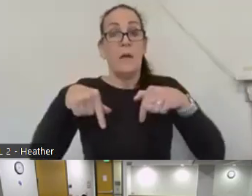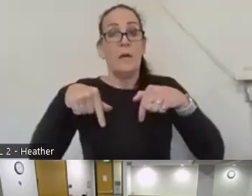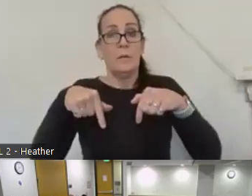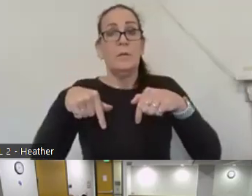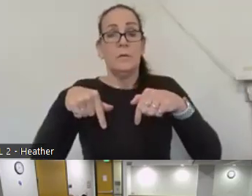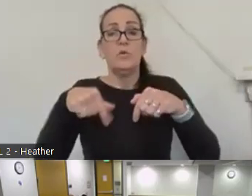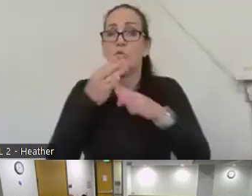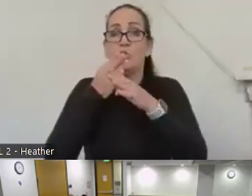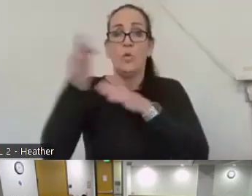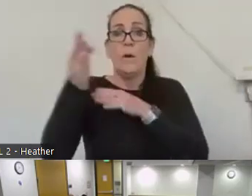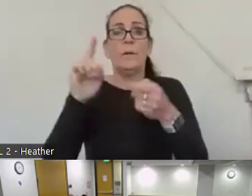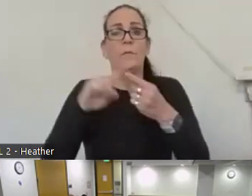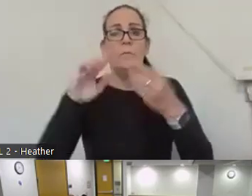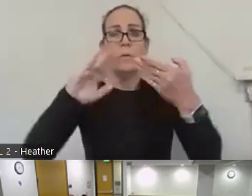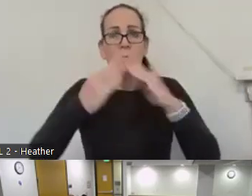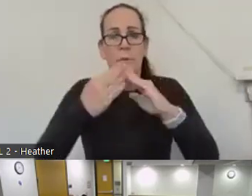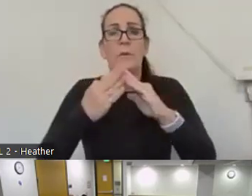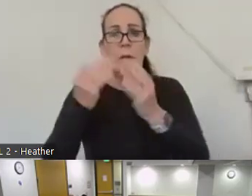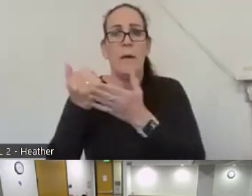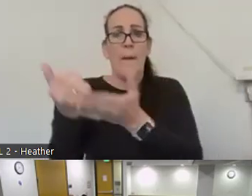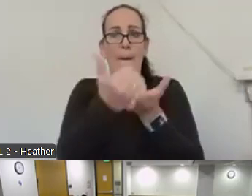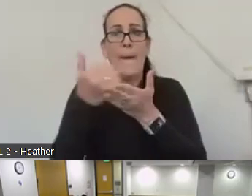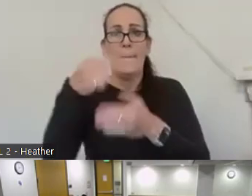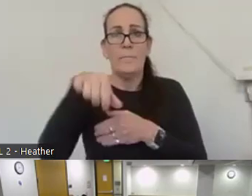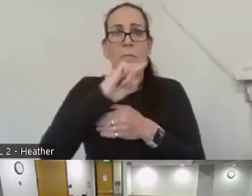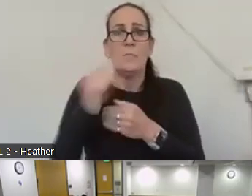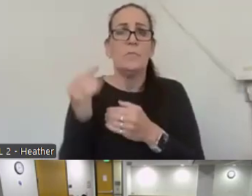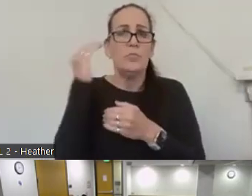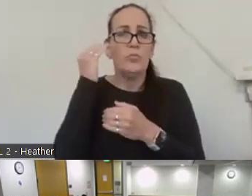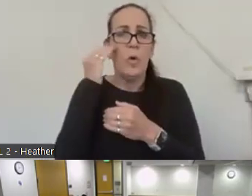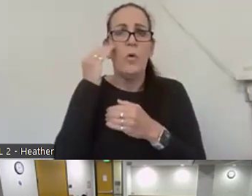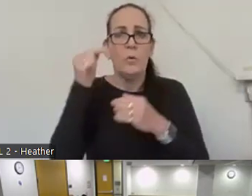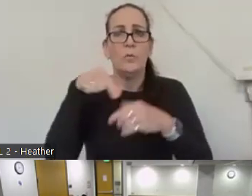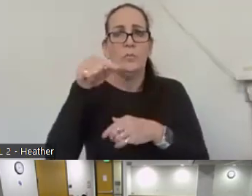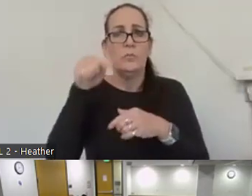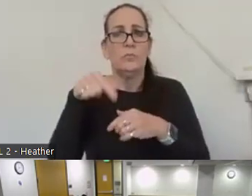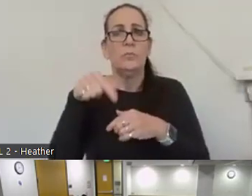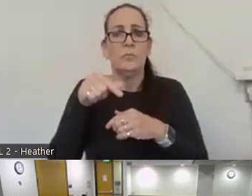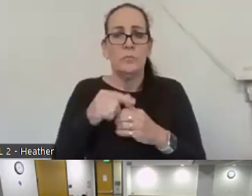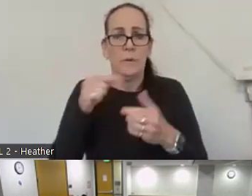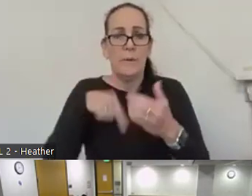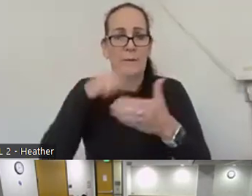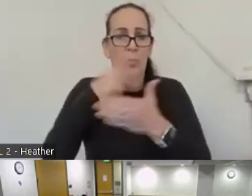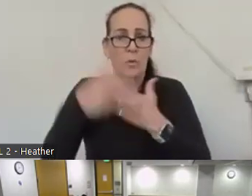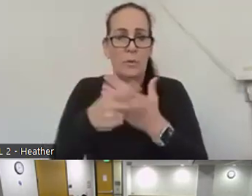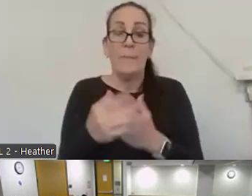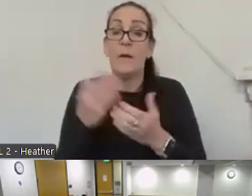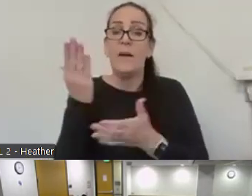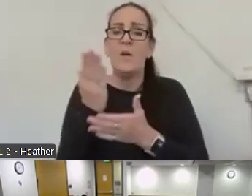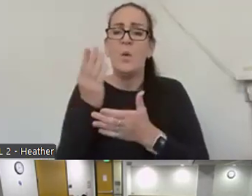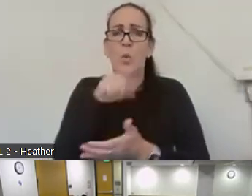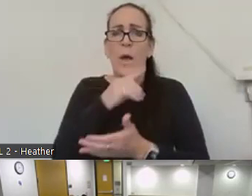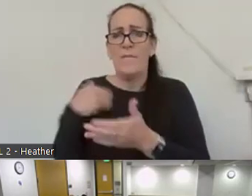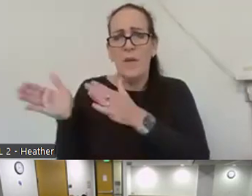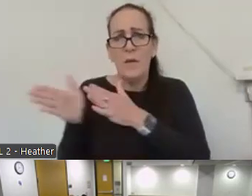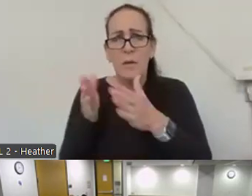our community. So there's some in that. And we had plans to do a broader one, but with the other caregiver